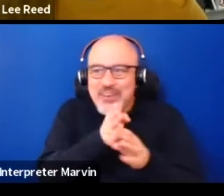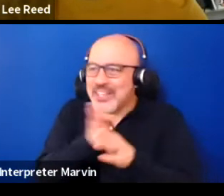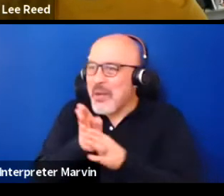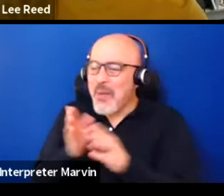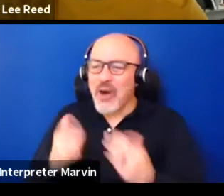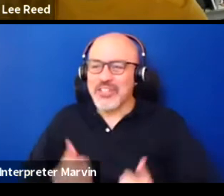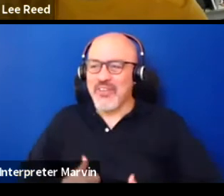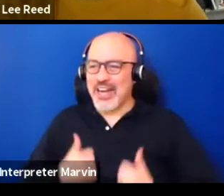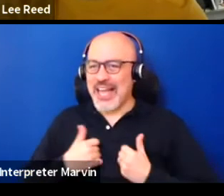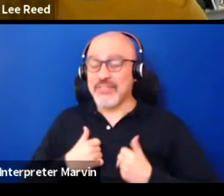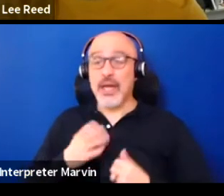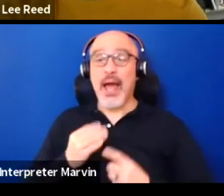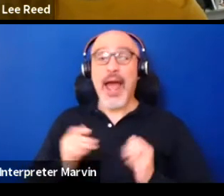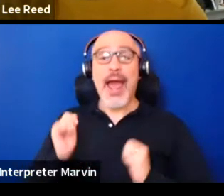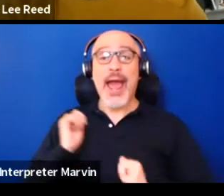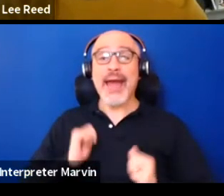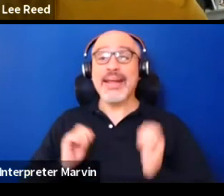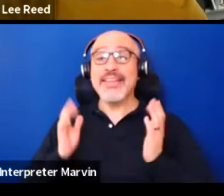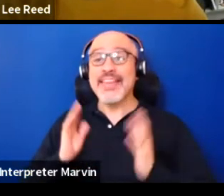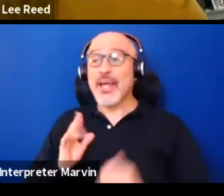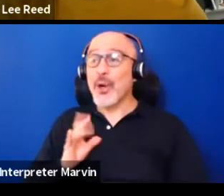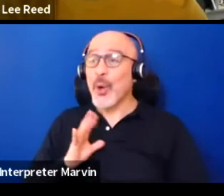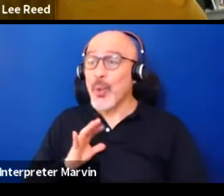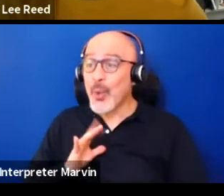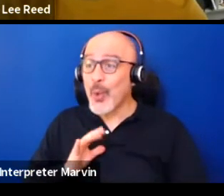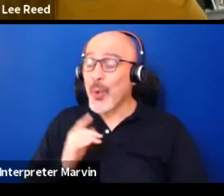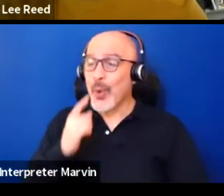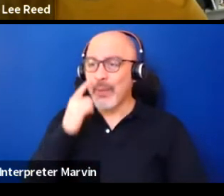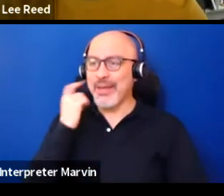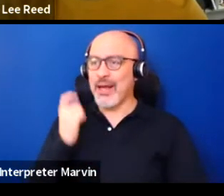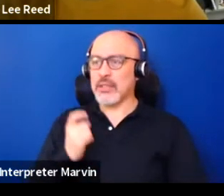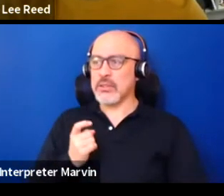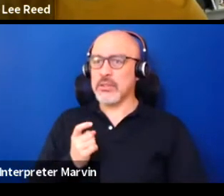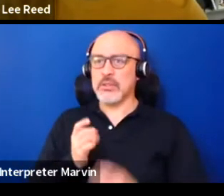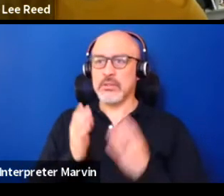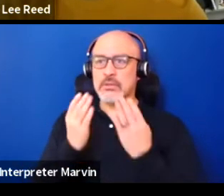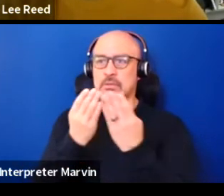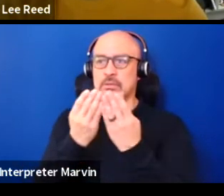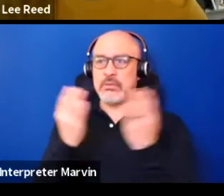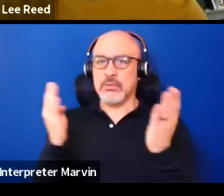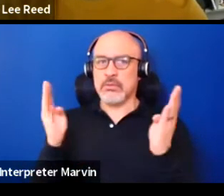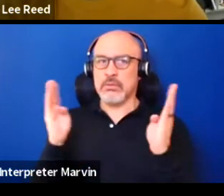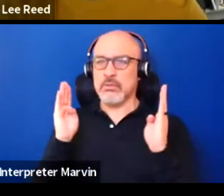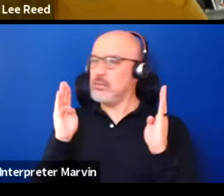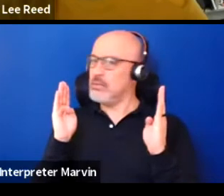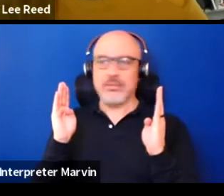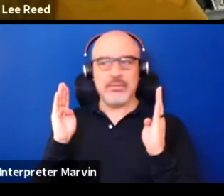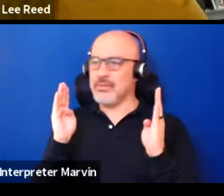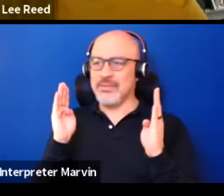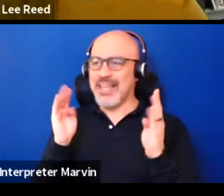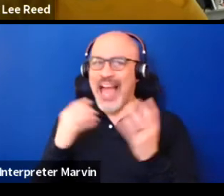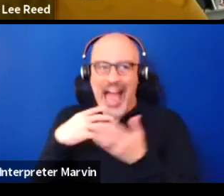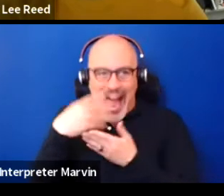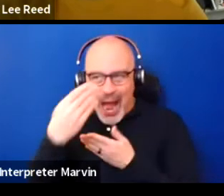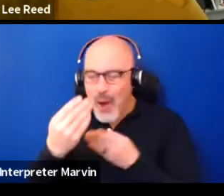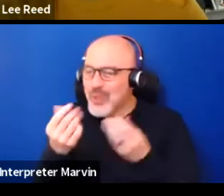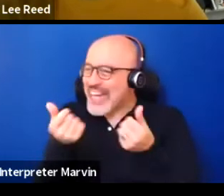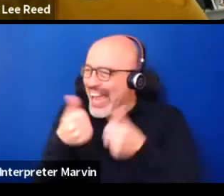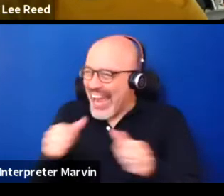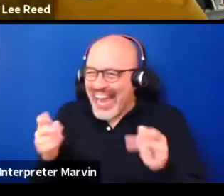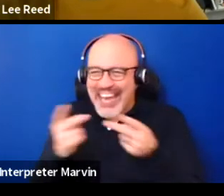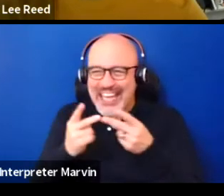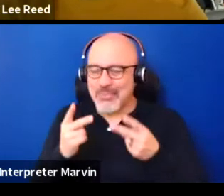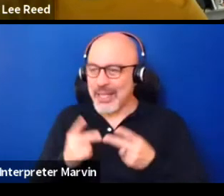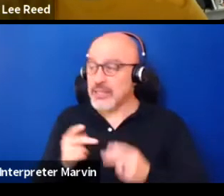theater is theater doesn't have to necessarily be in the confines of four walls. Theater can be done anywhere. And